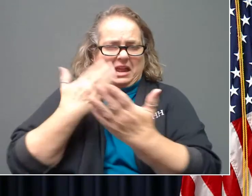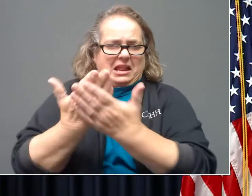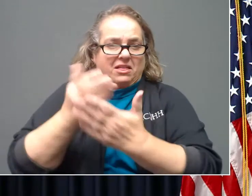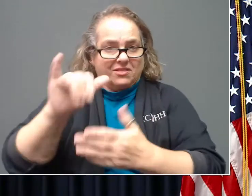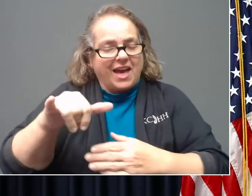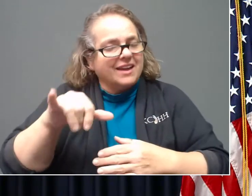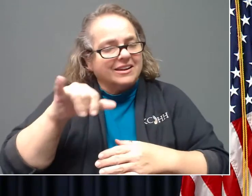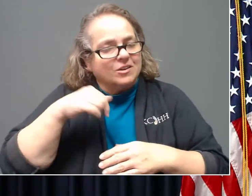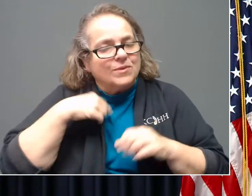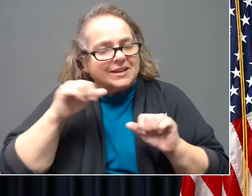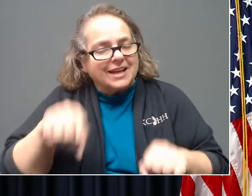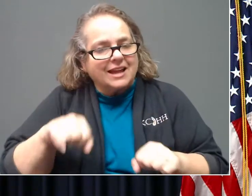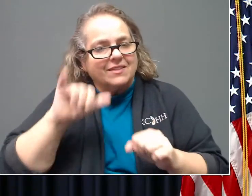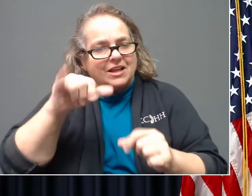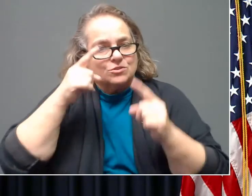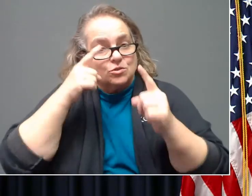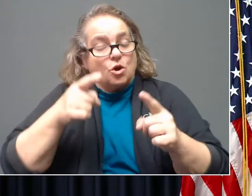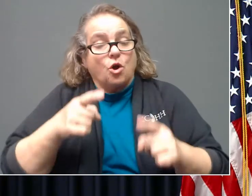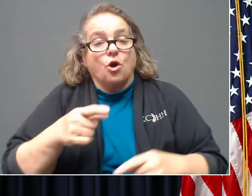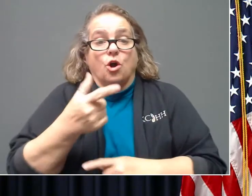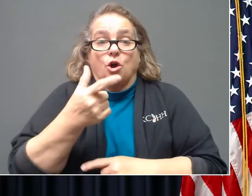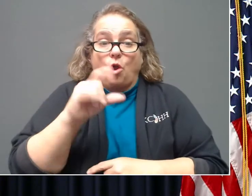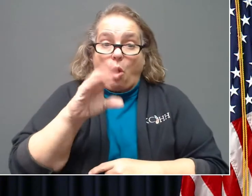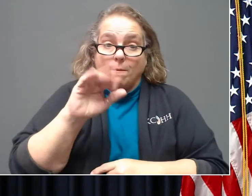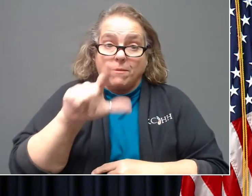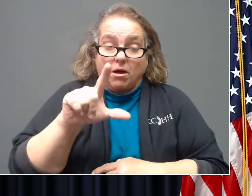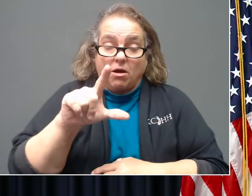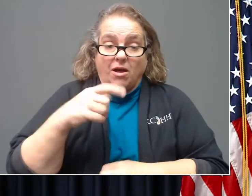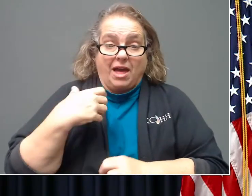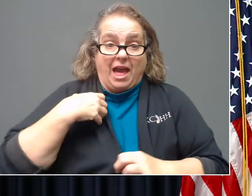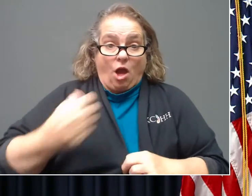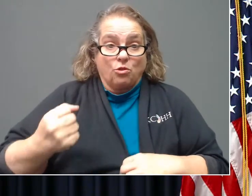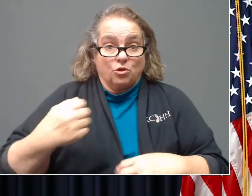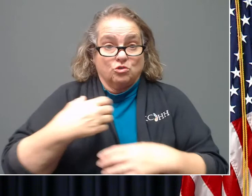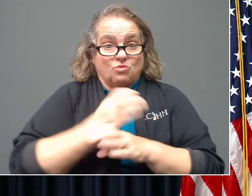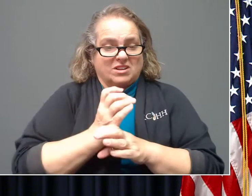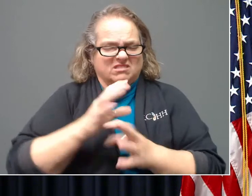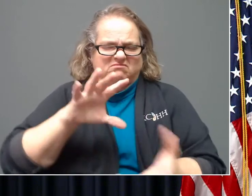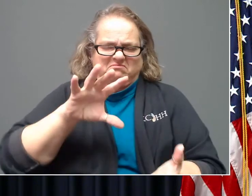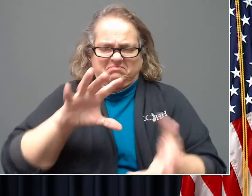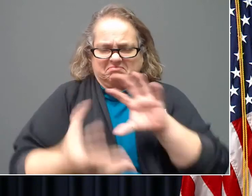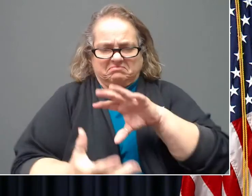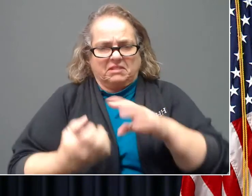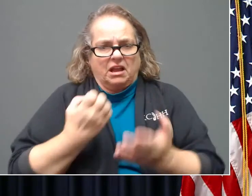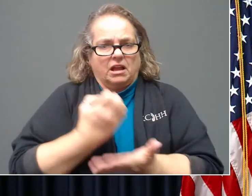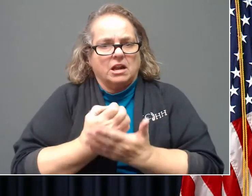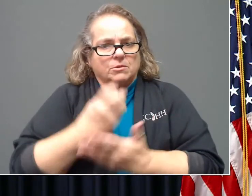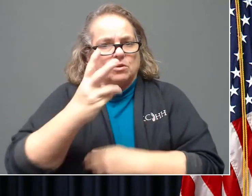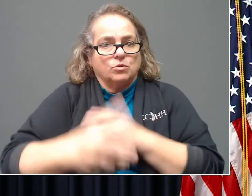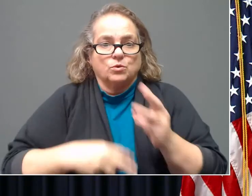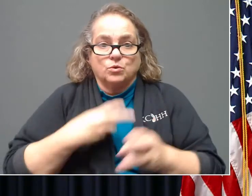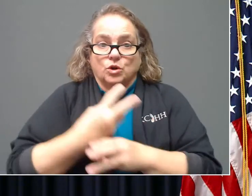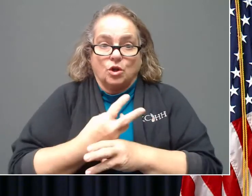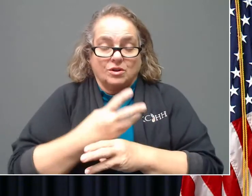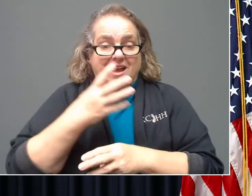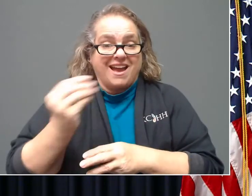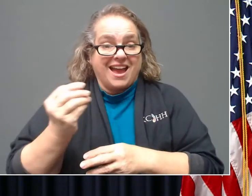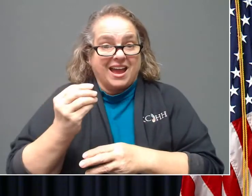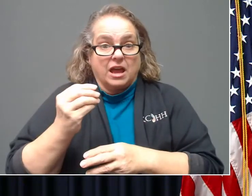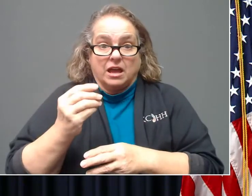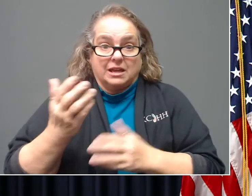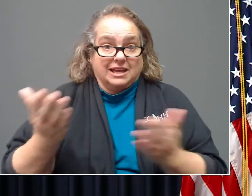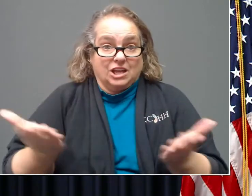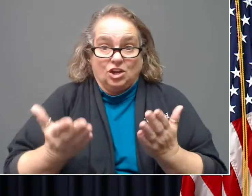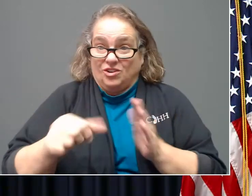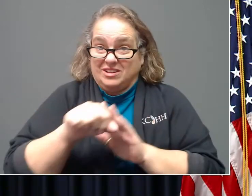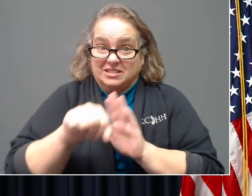The global health crisis has certainly upended economies the world over, and there isn't a state or territory in the United States that's been